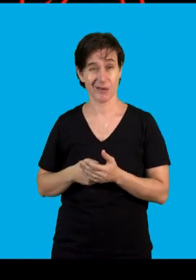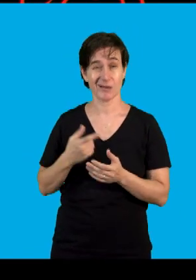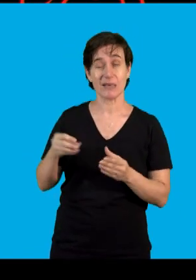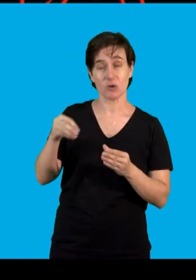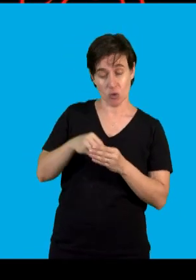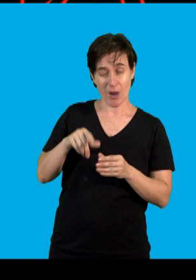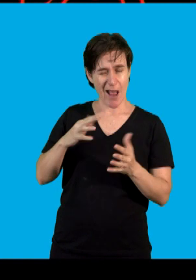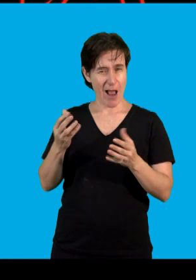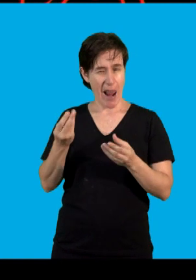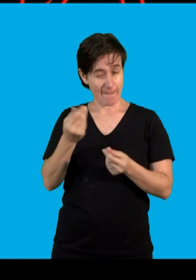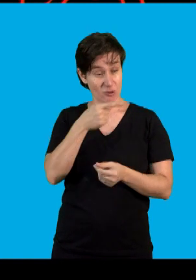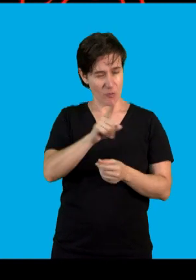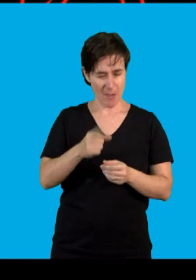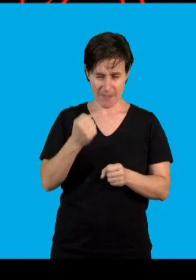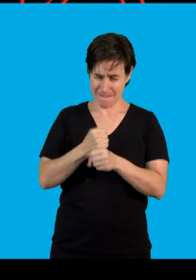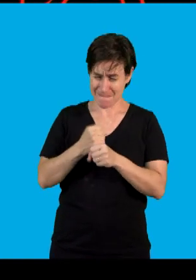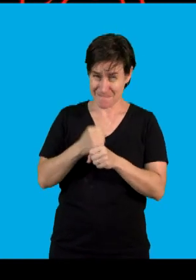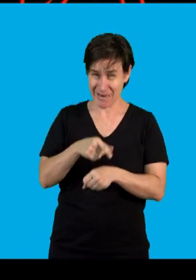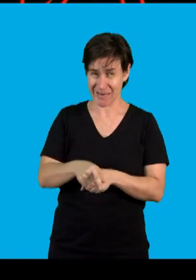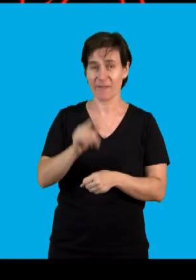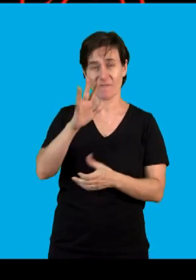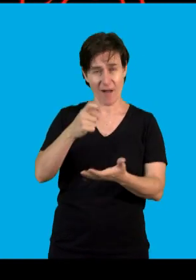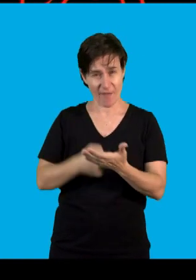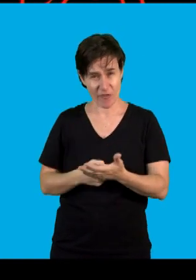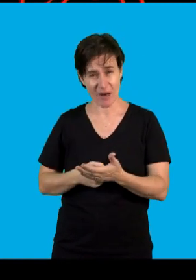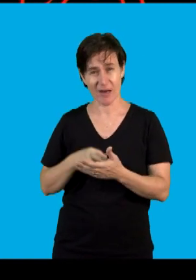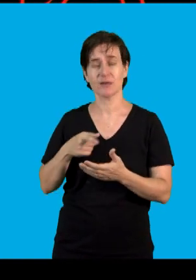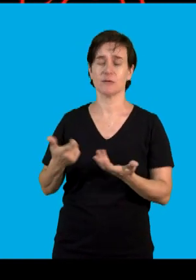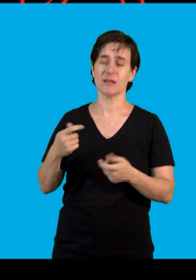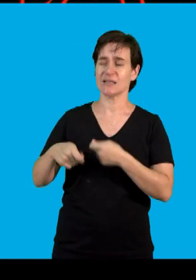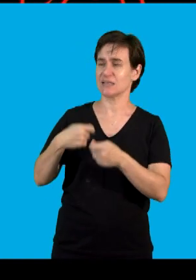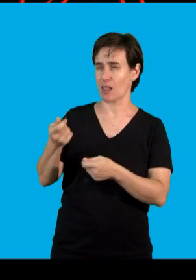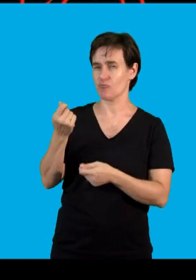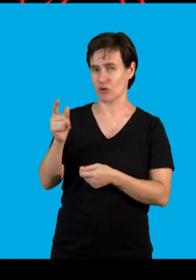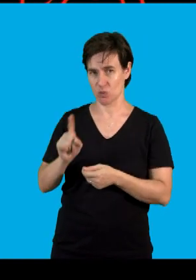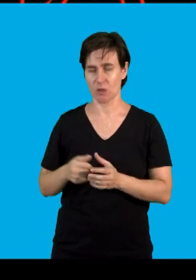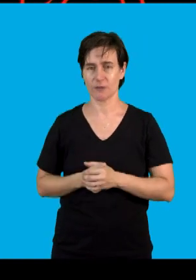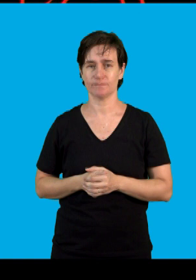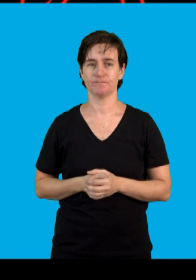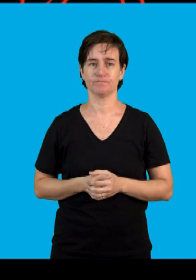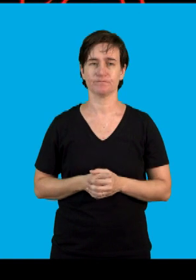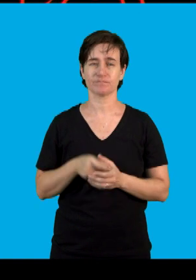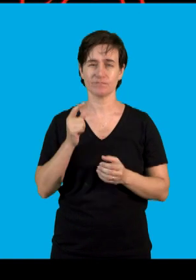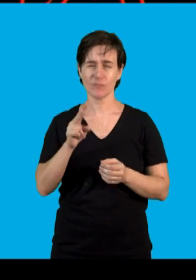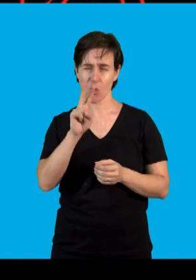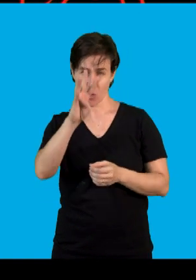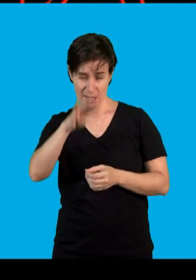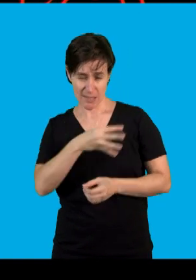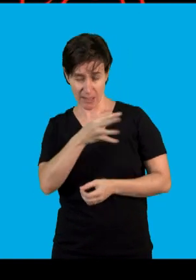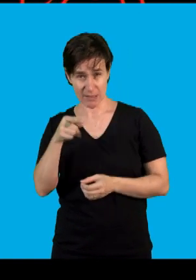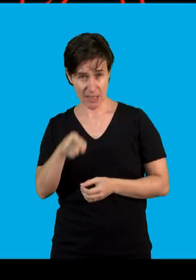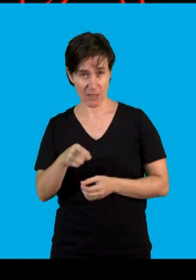the cost price and the selling price. What's the question? Study the table